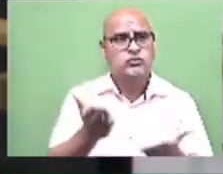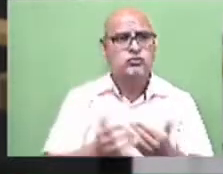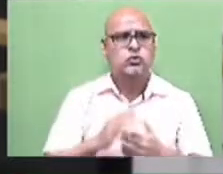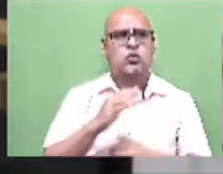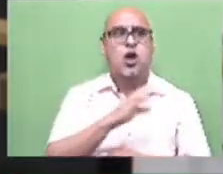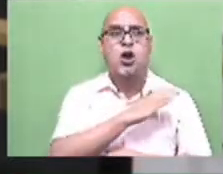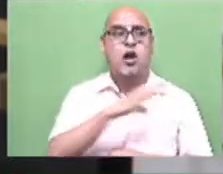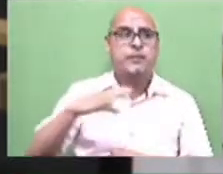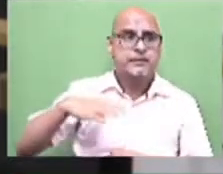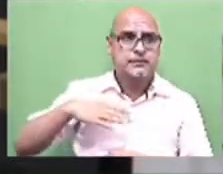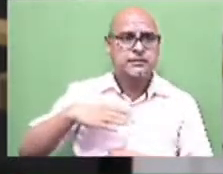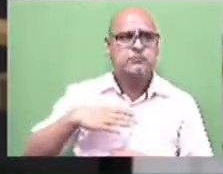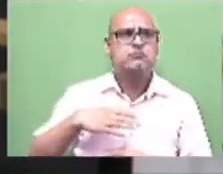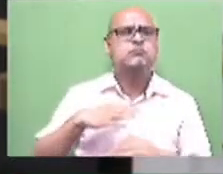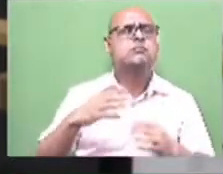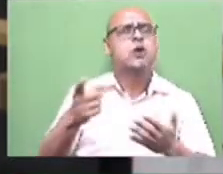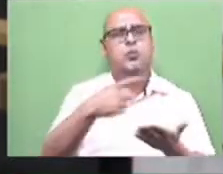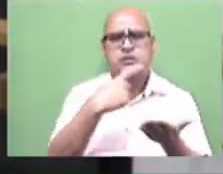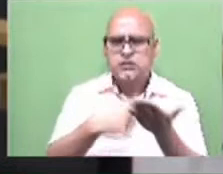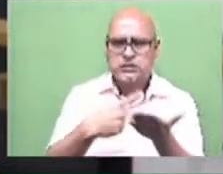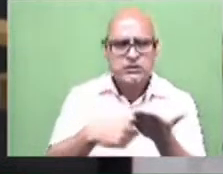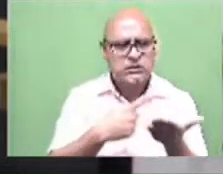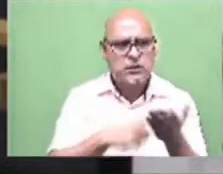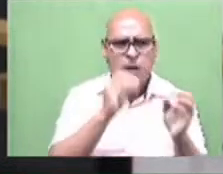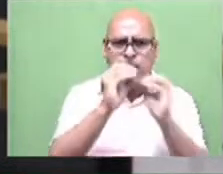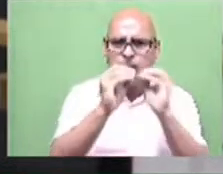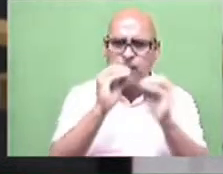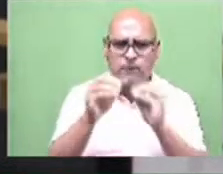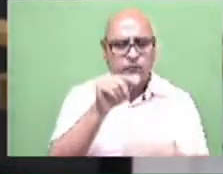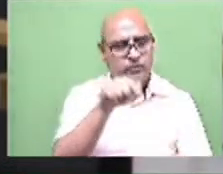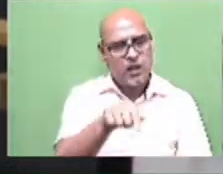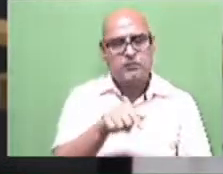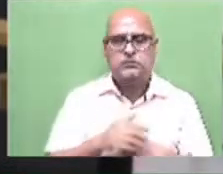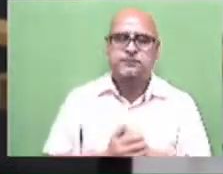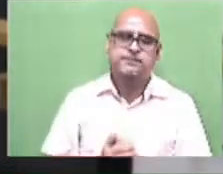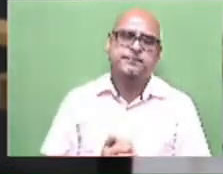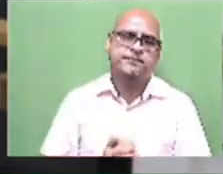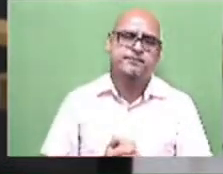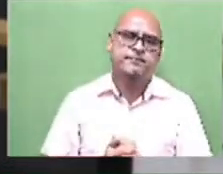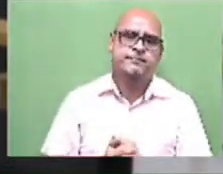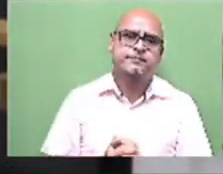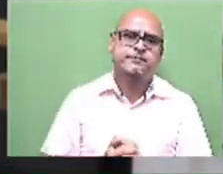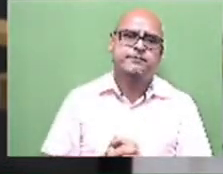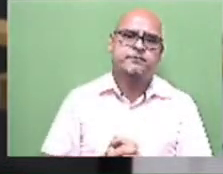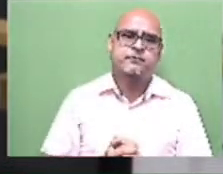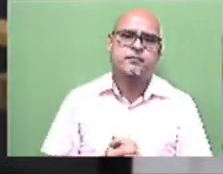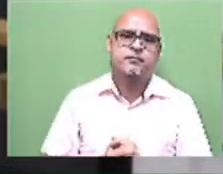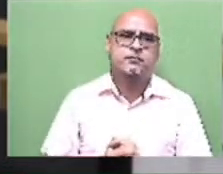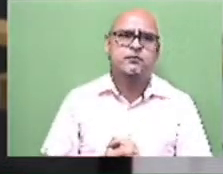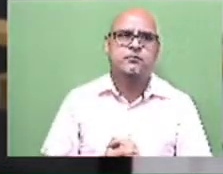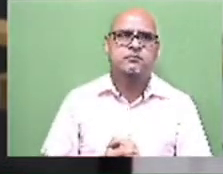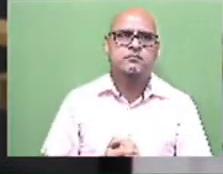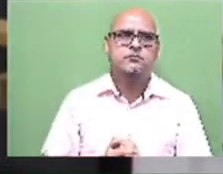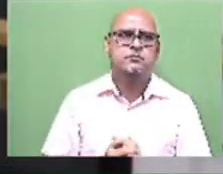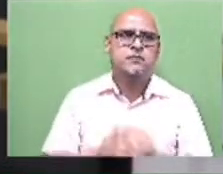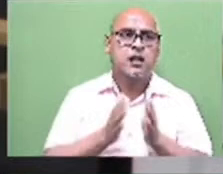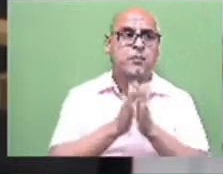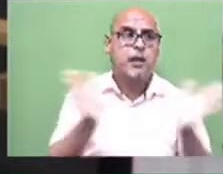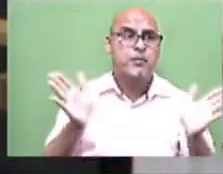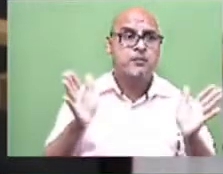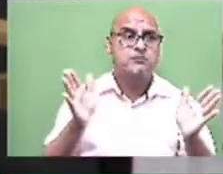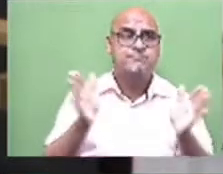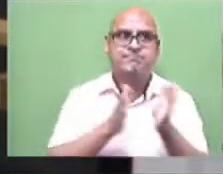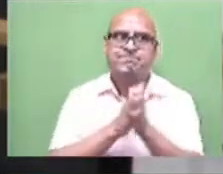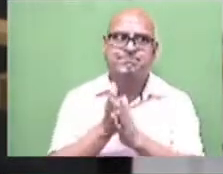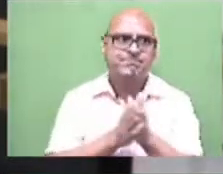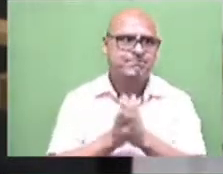part deals with the exceptions, and I hope that the Attorney General in the winding up, because the population is anxious to hear what are the exceptions and